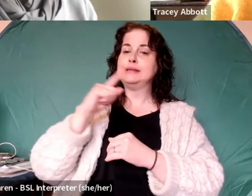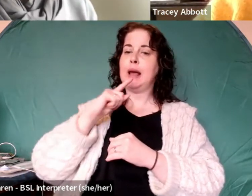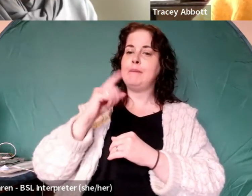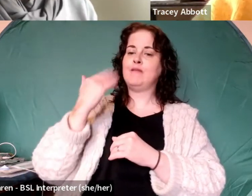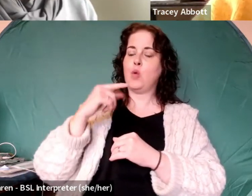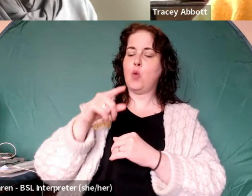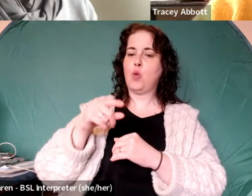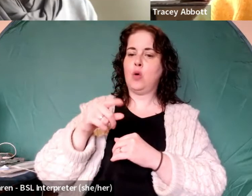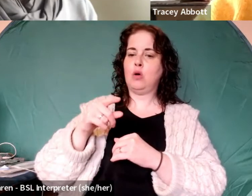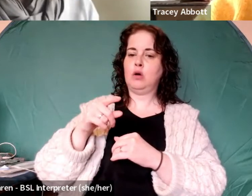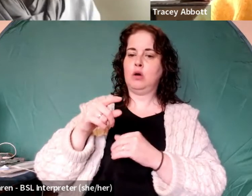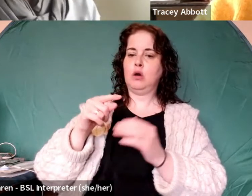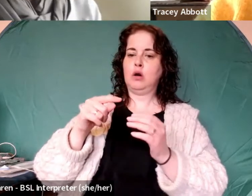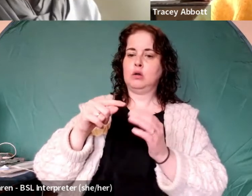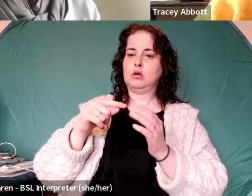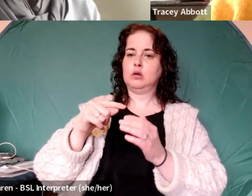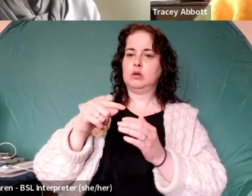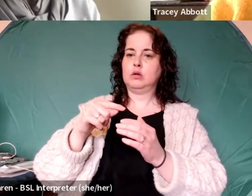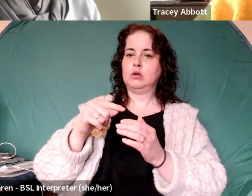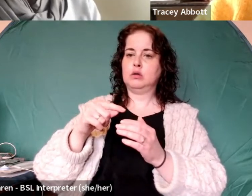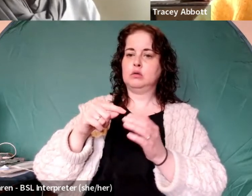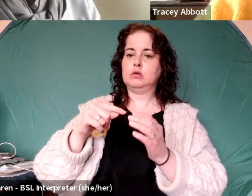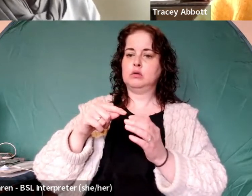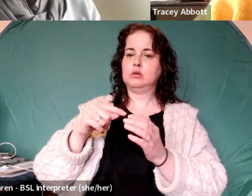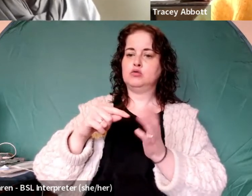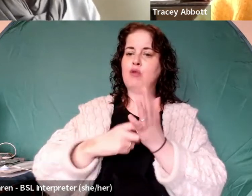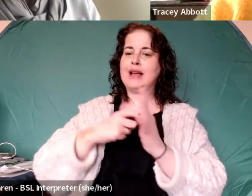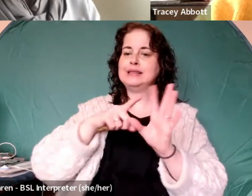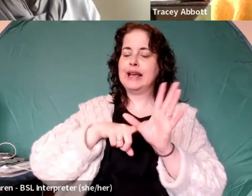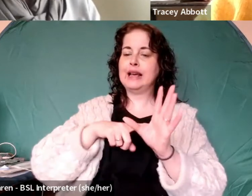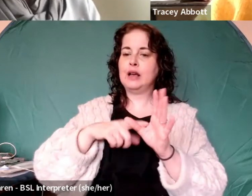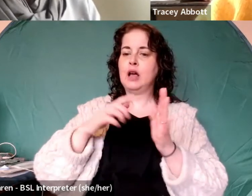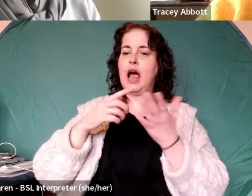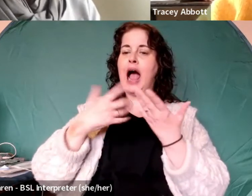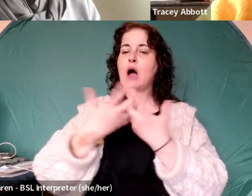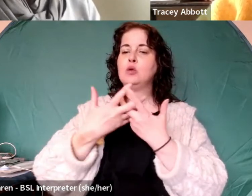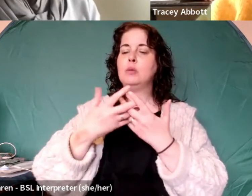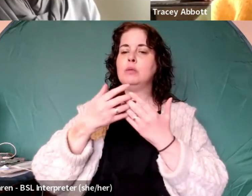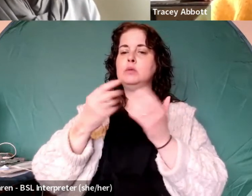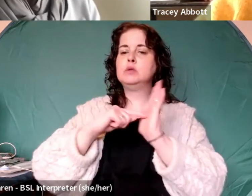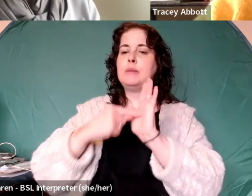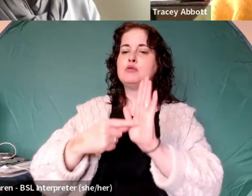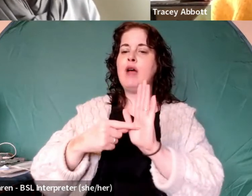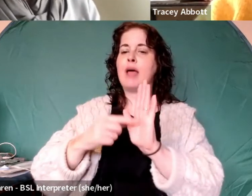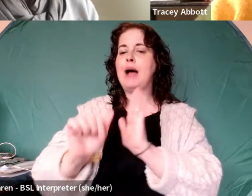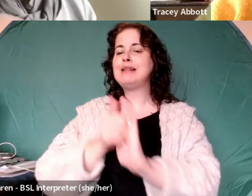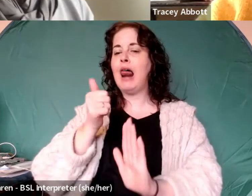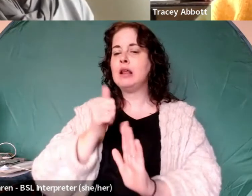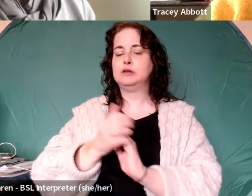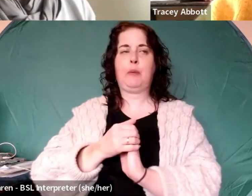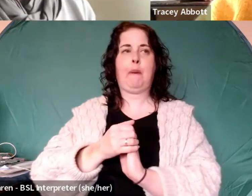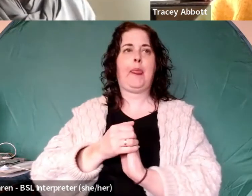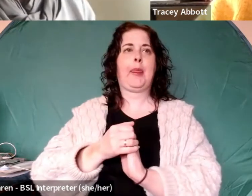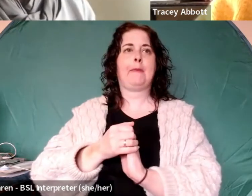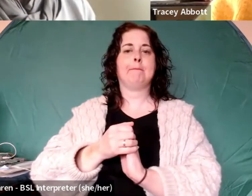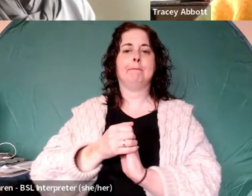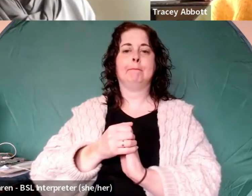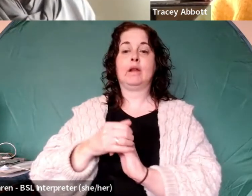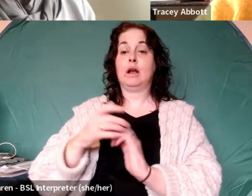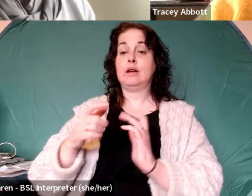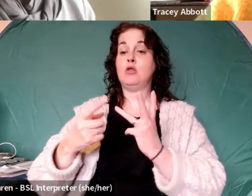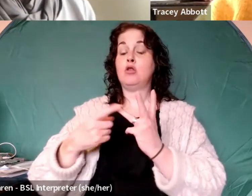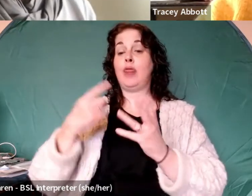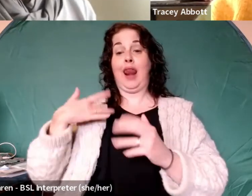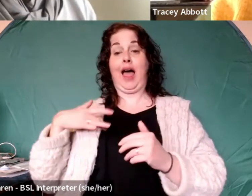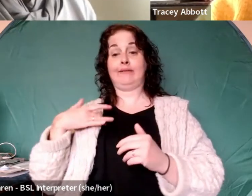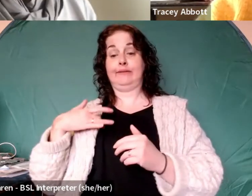earlier, Tracey, about different ways of people demonstrating their talent. Yeah. If I want someone in another life,